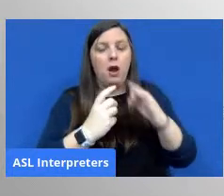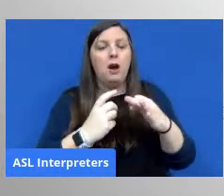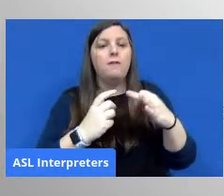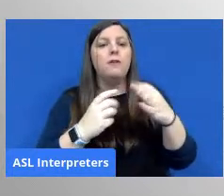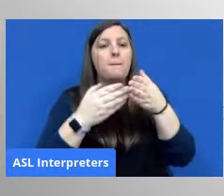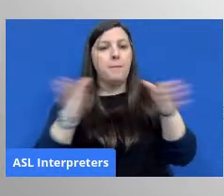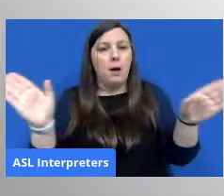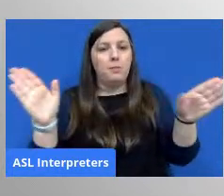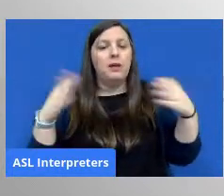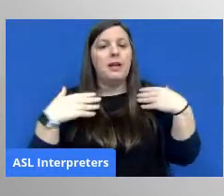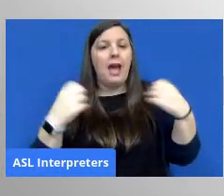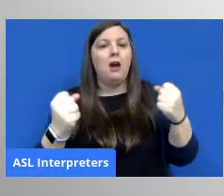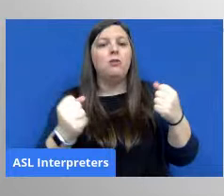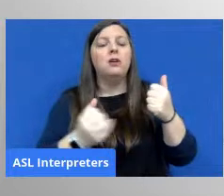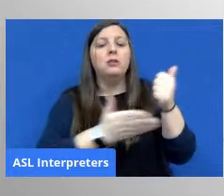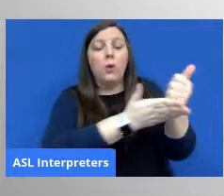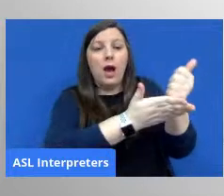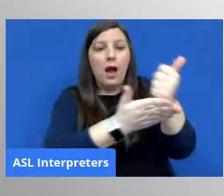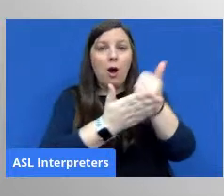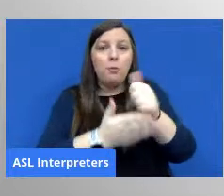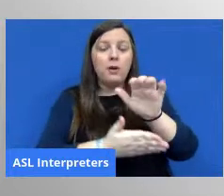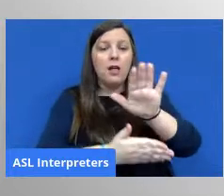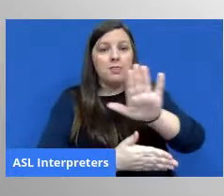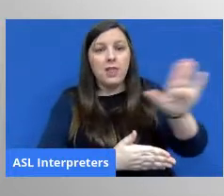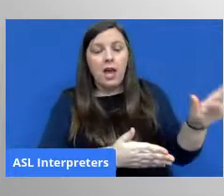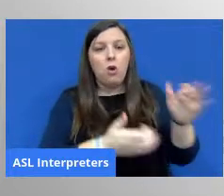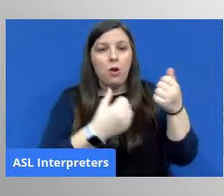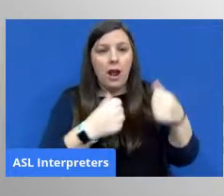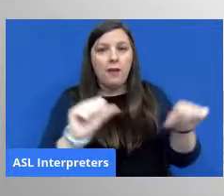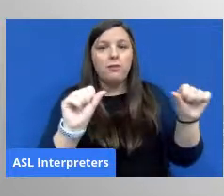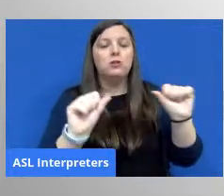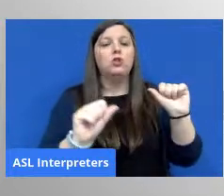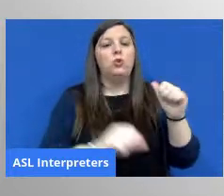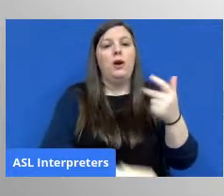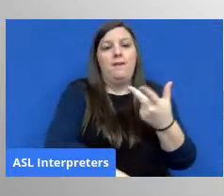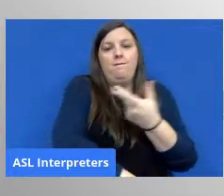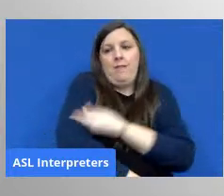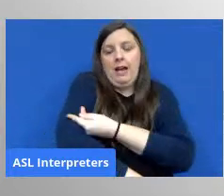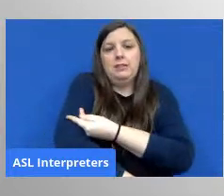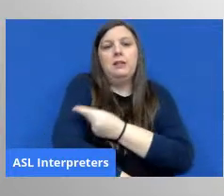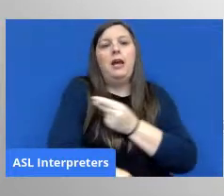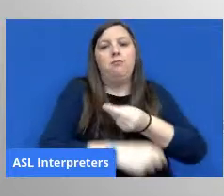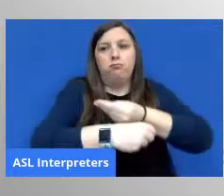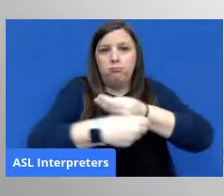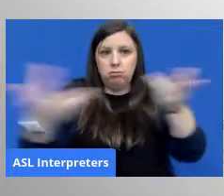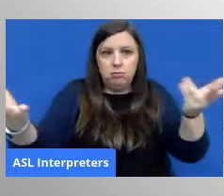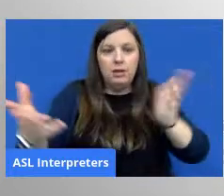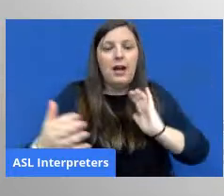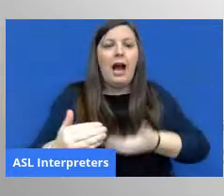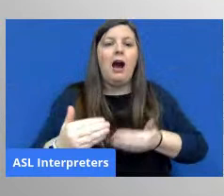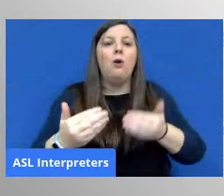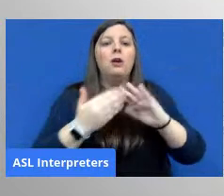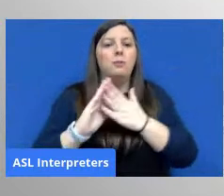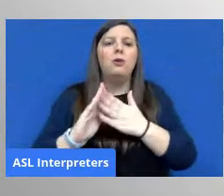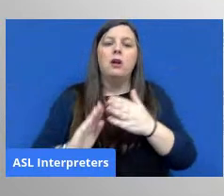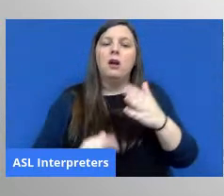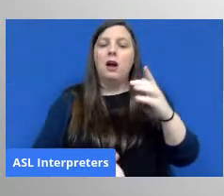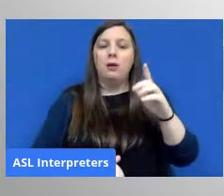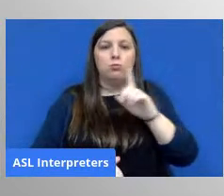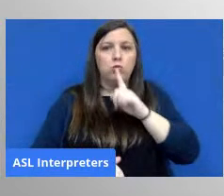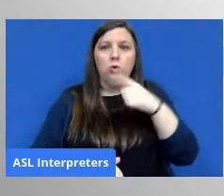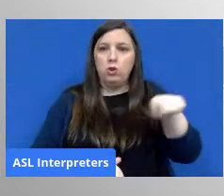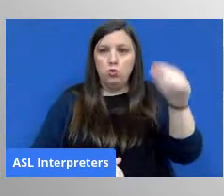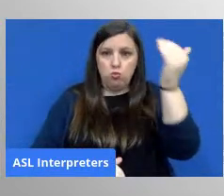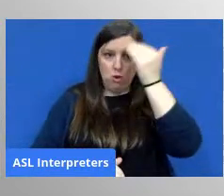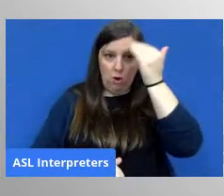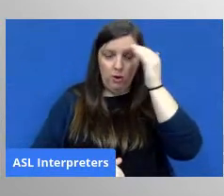their efforts to vaccinate our community. As you all have heard, I'm sure it has been a very overwhelming task for DPH, so